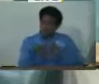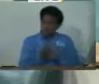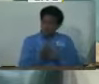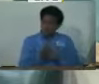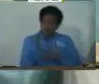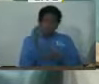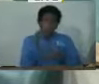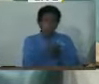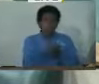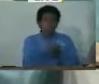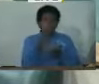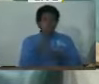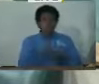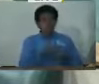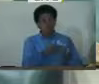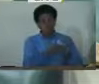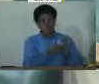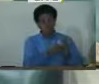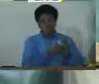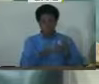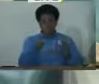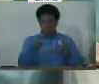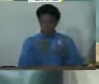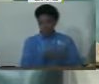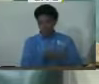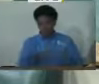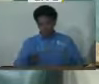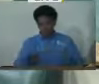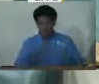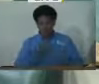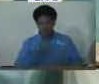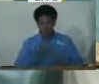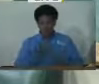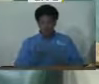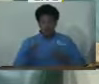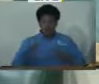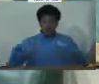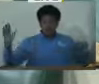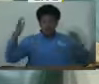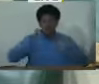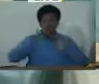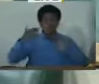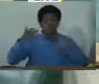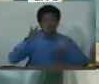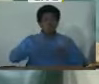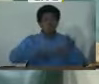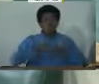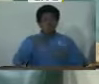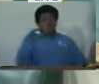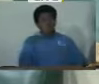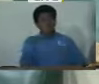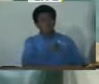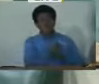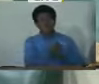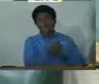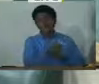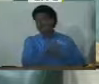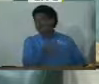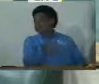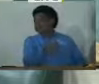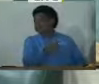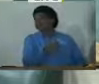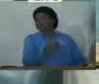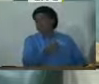preach, our electorate and the wider society will not take us seriously.